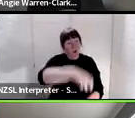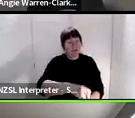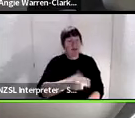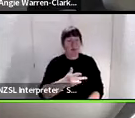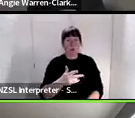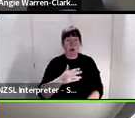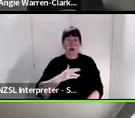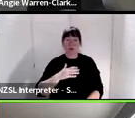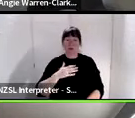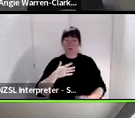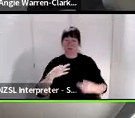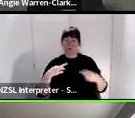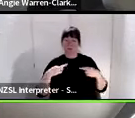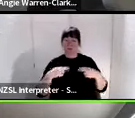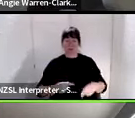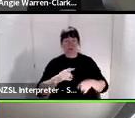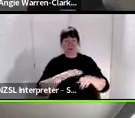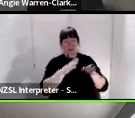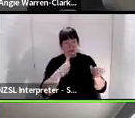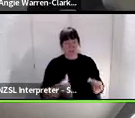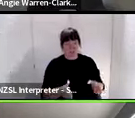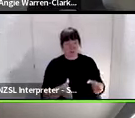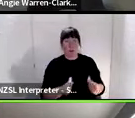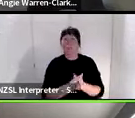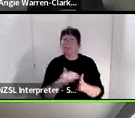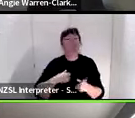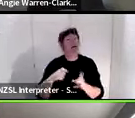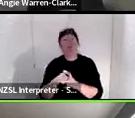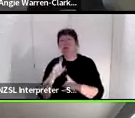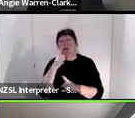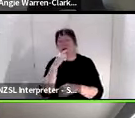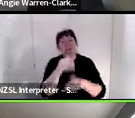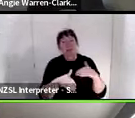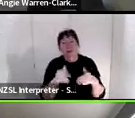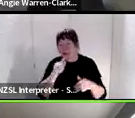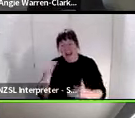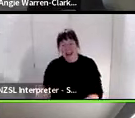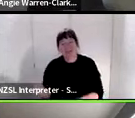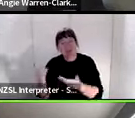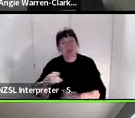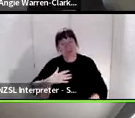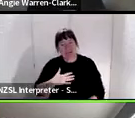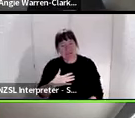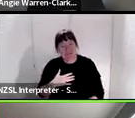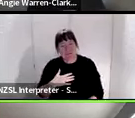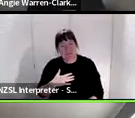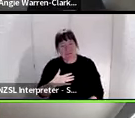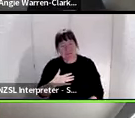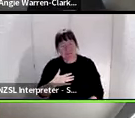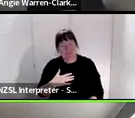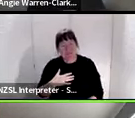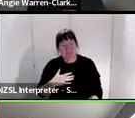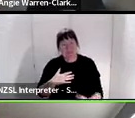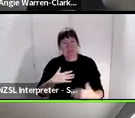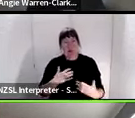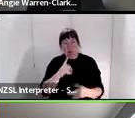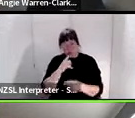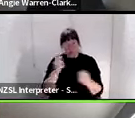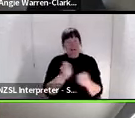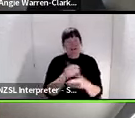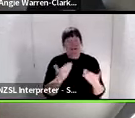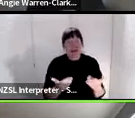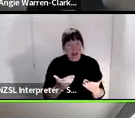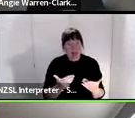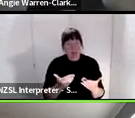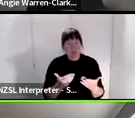can't swim in Auckland anymore now that she's too heavy to lift. That could change now.